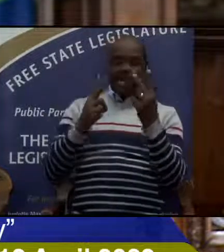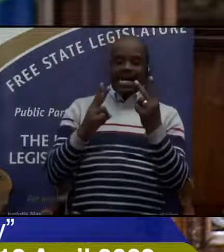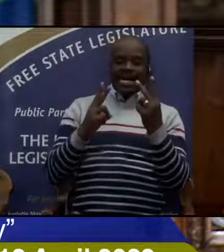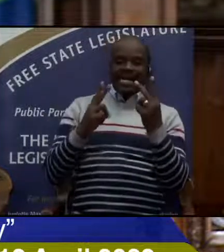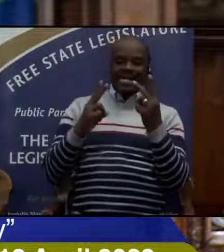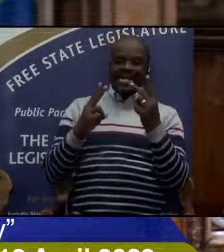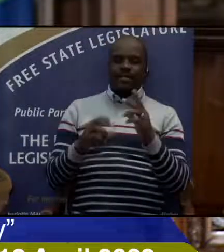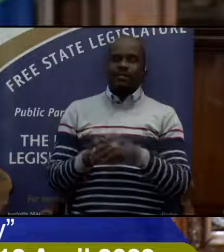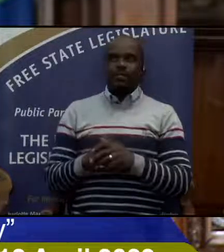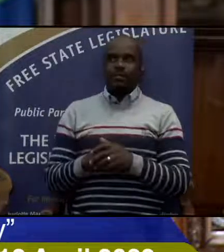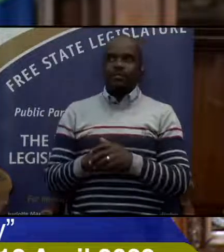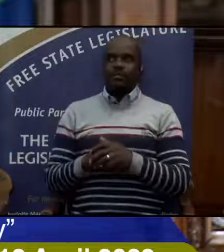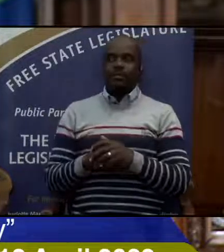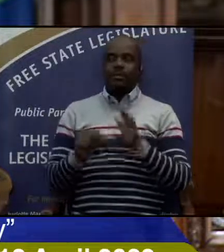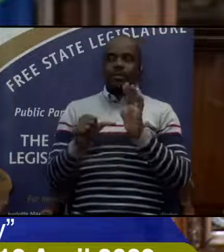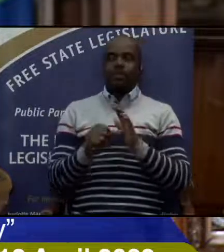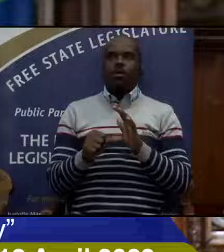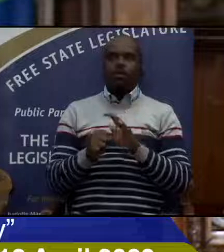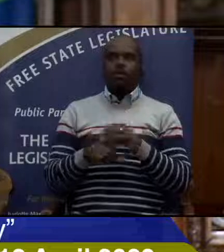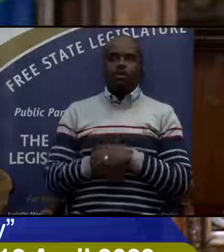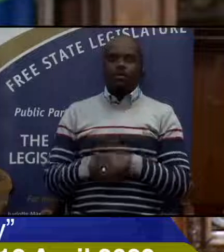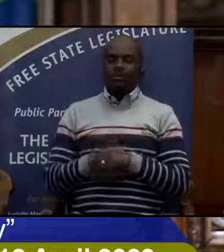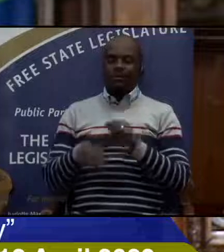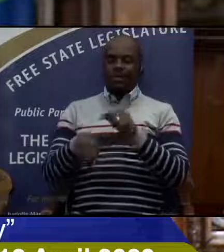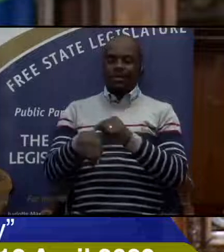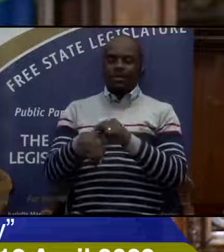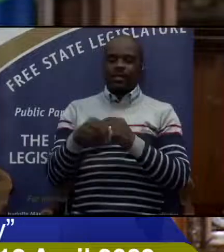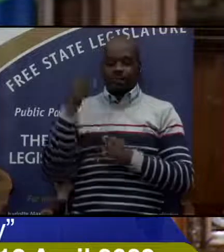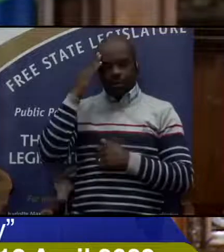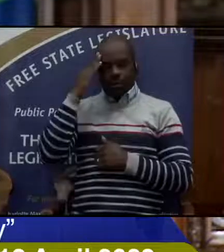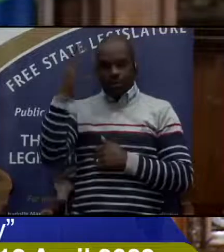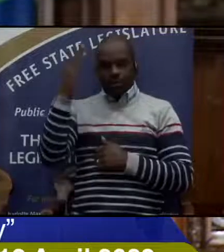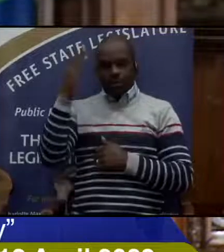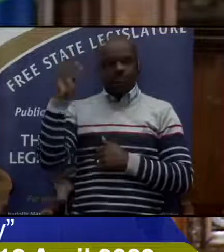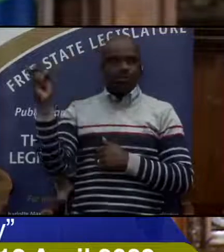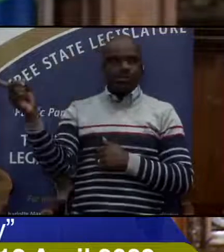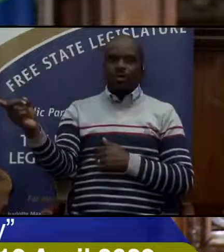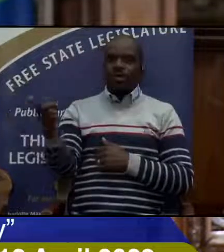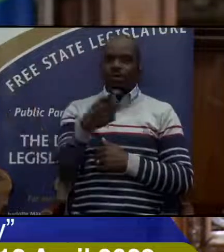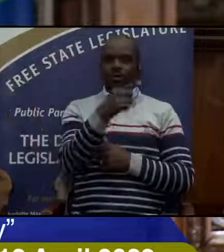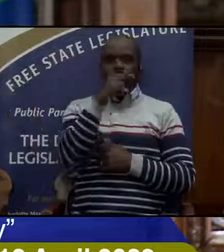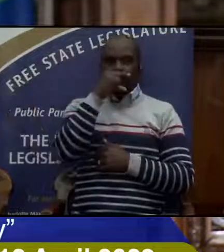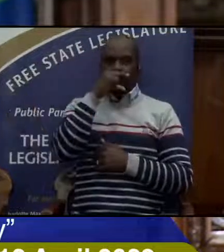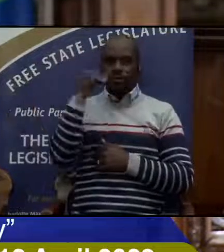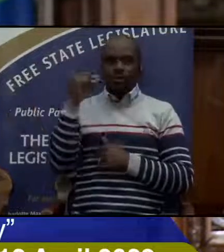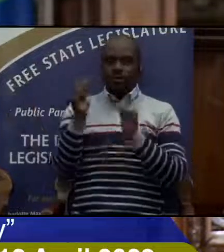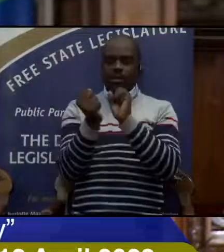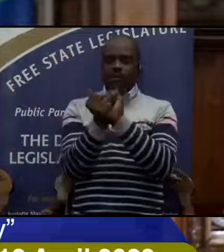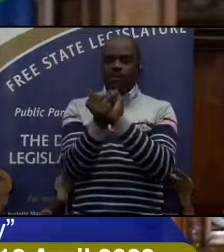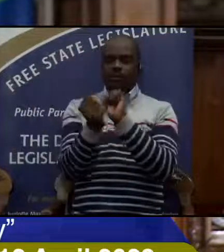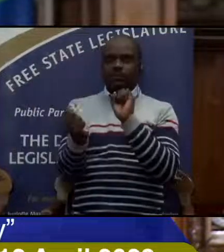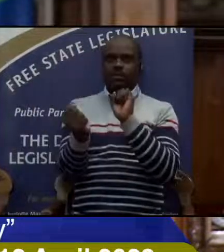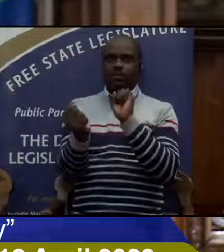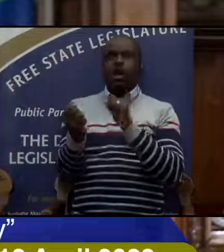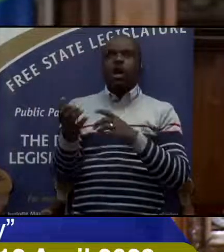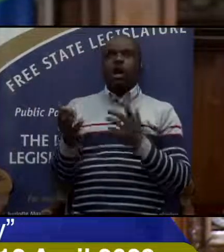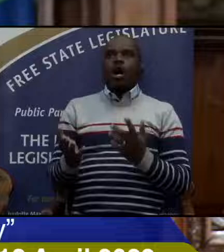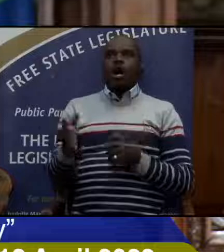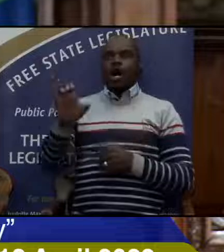let me take this opportunity to greet you in the name of economic freedom in our lifetime.